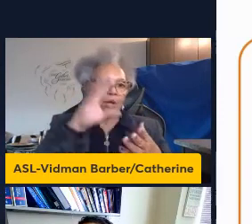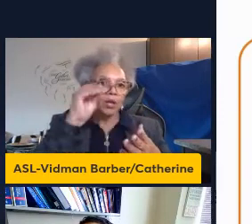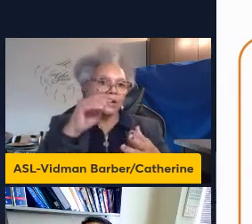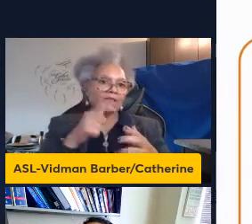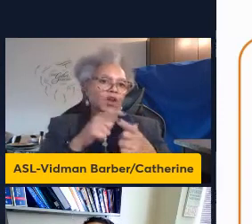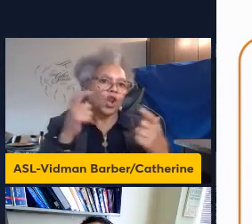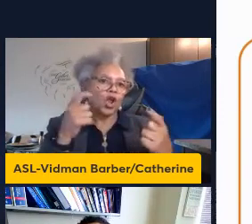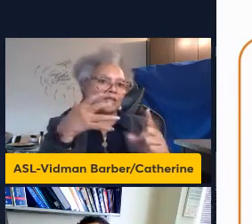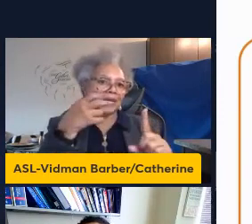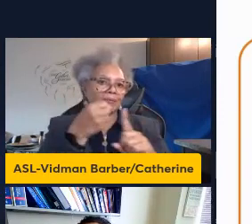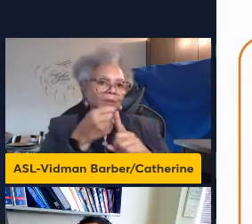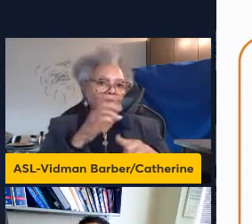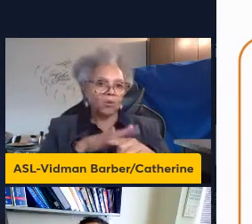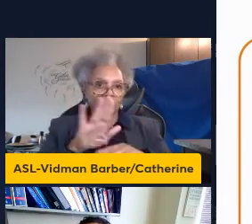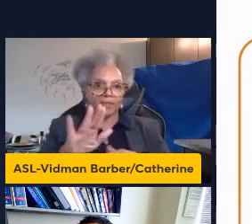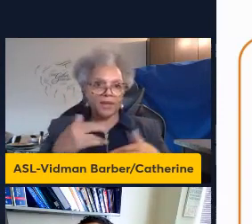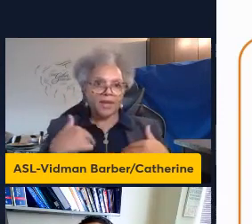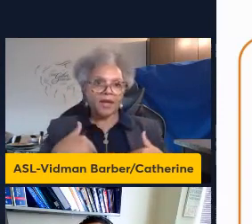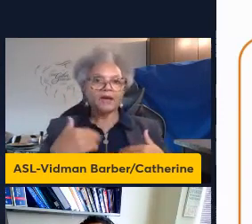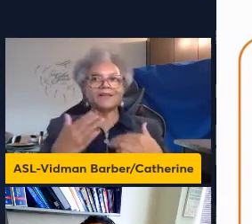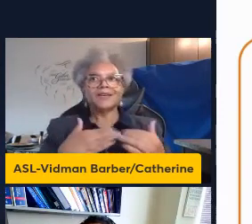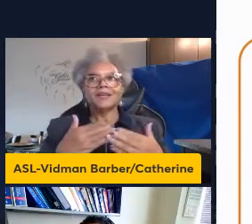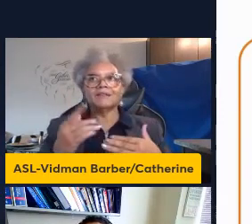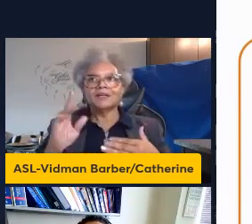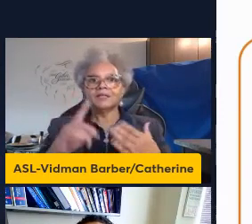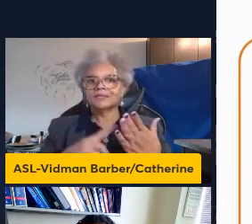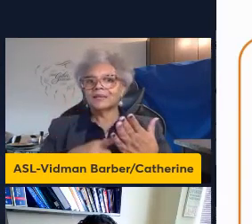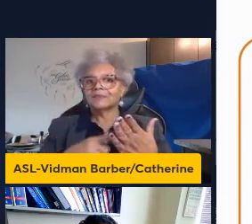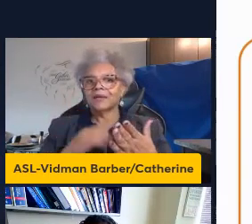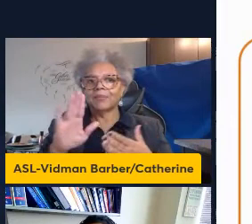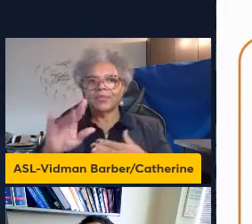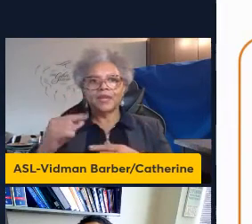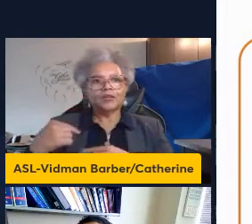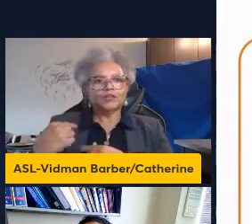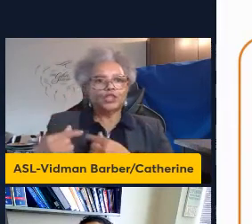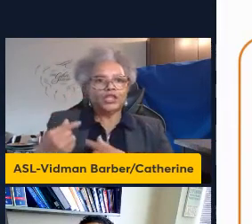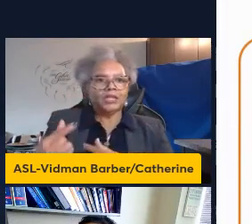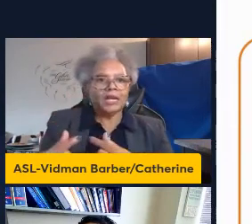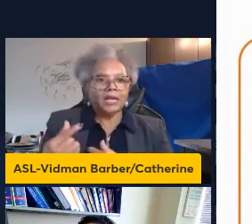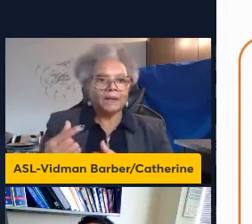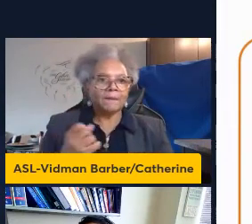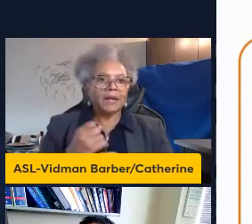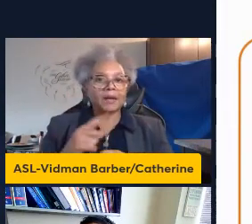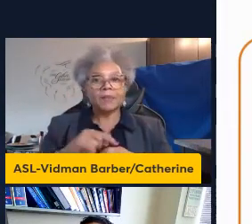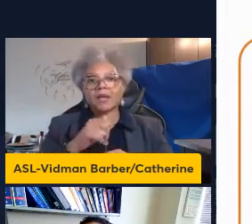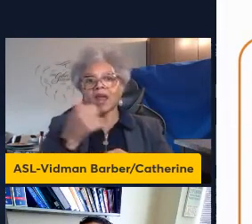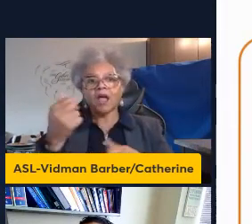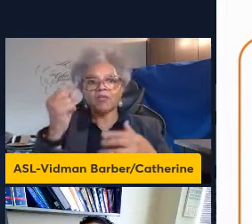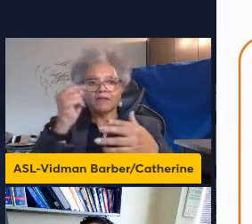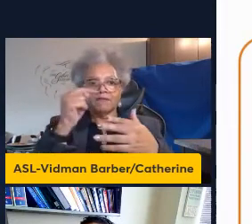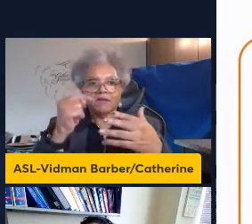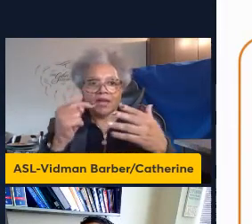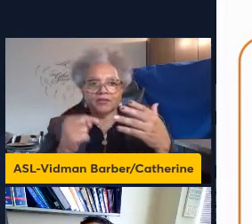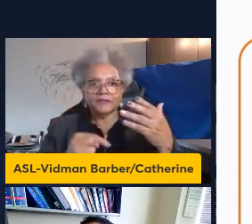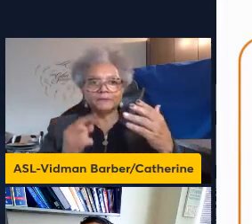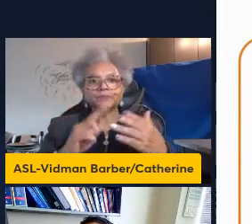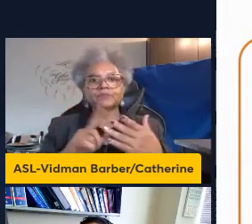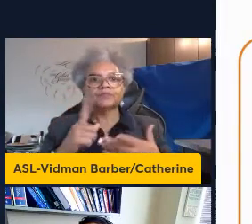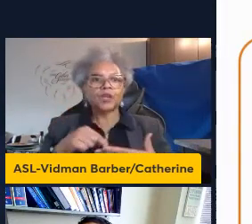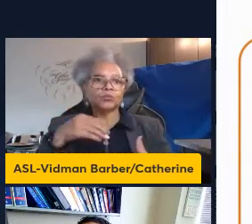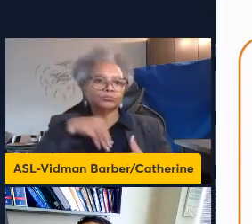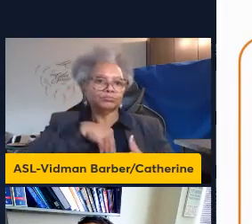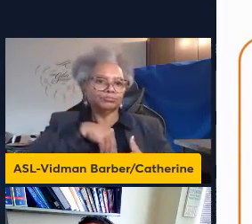health than even at sometimes their genetics and the other factors, innate factors of these individuals, that